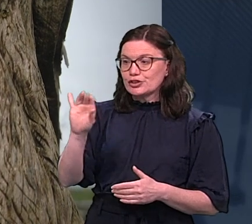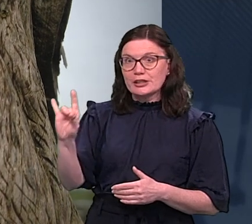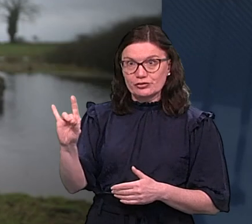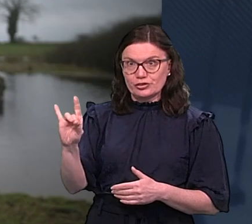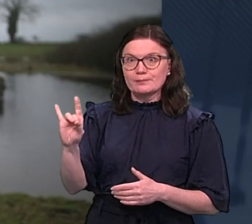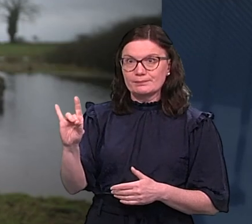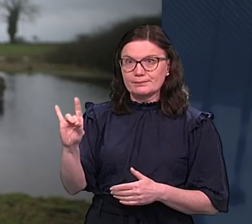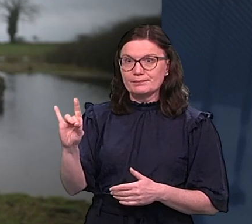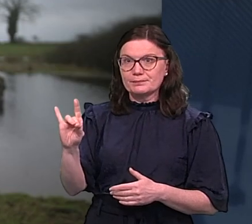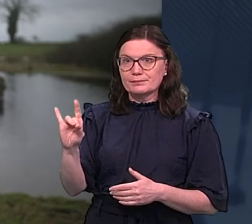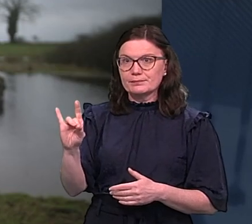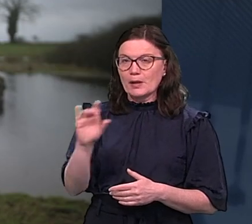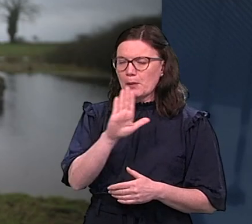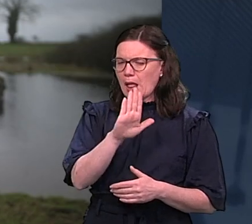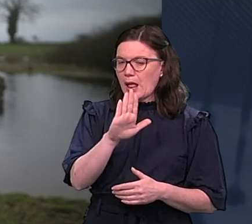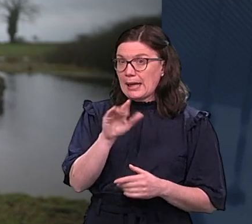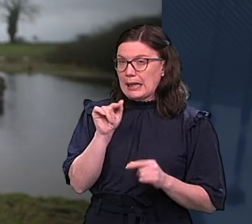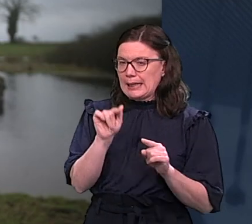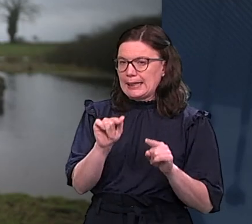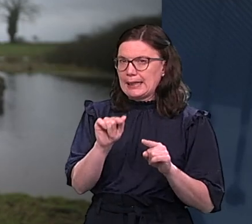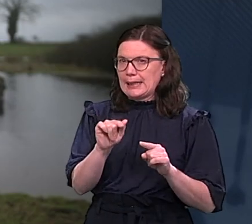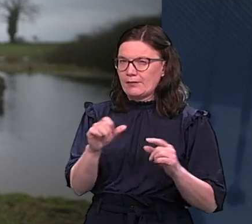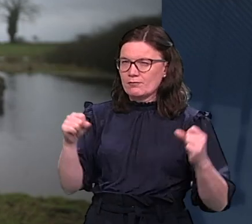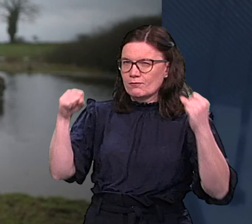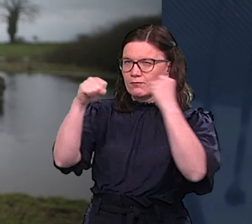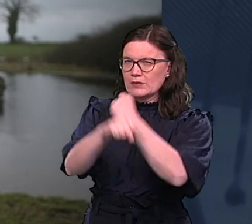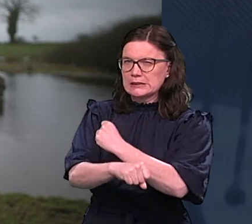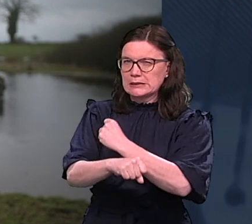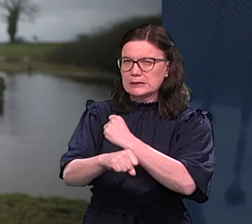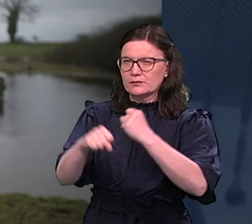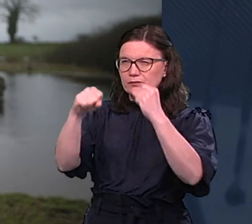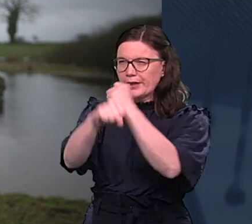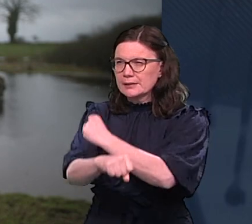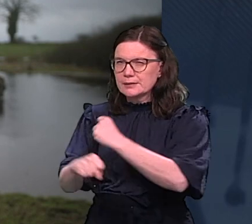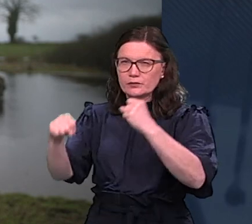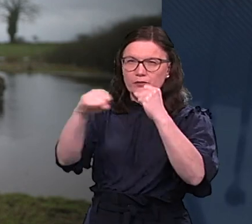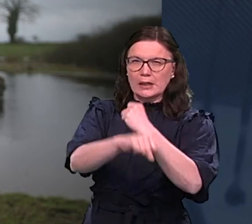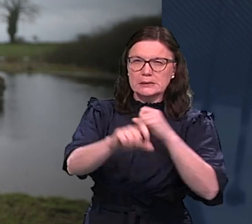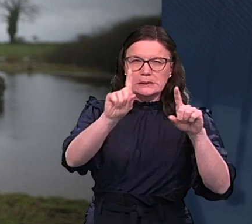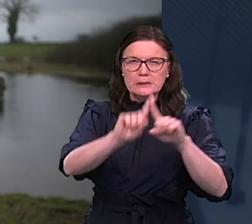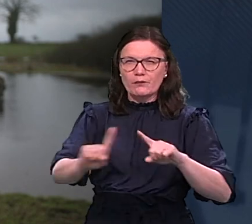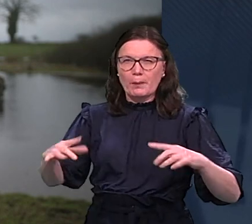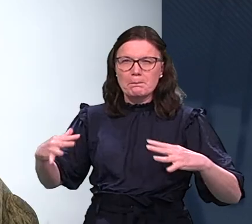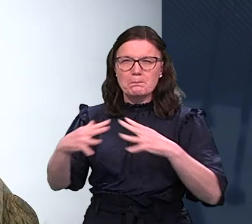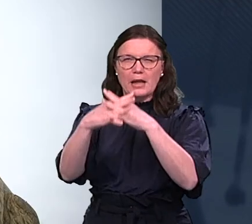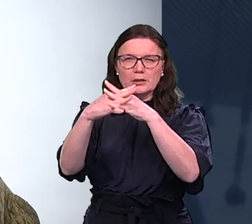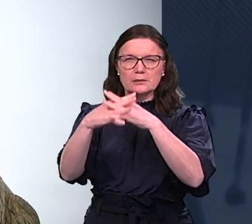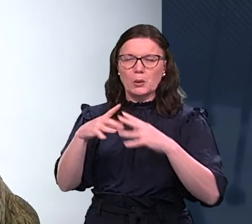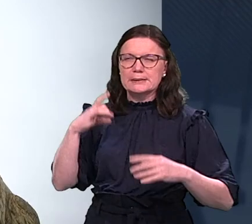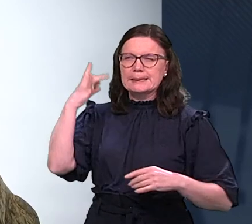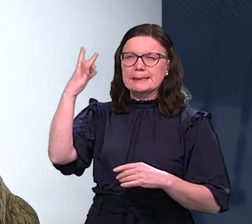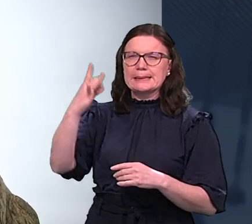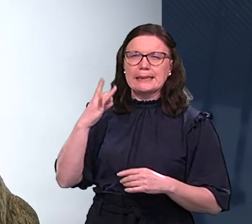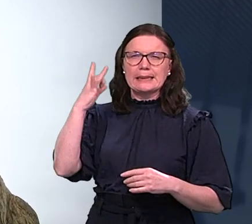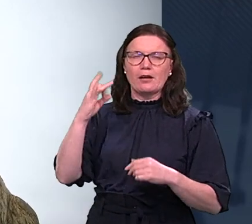talk a little bit about Lu. It was Lu who defeated Balor and the Fomorians at the Battle of Moytura. And he was the king of the Tuatha